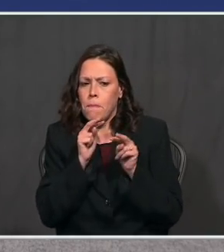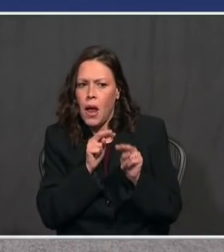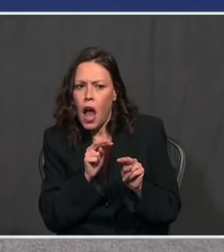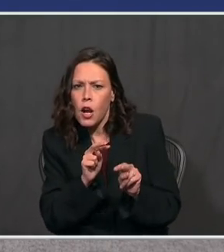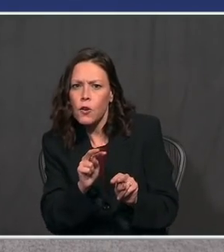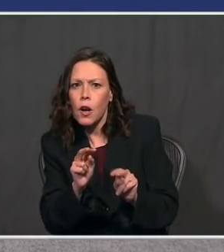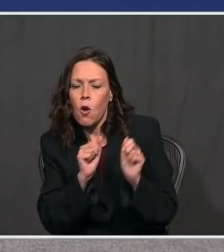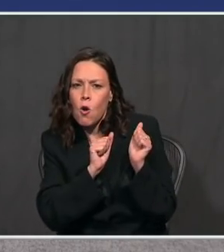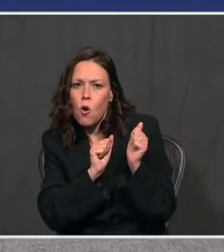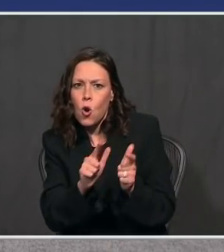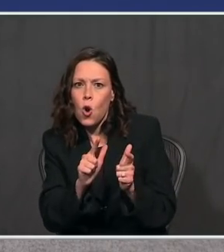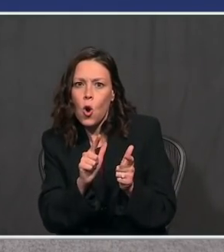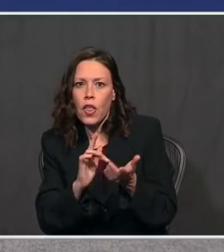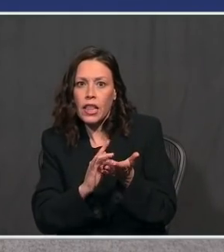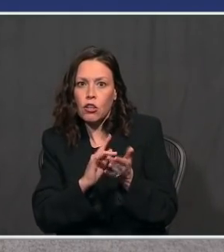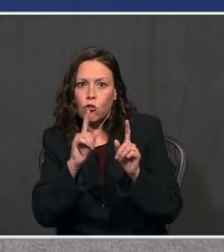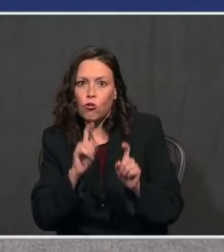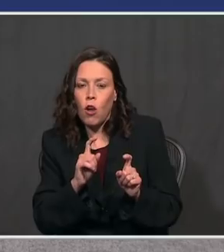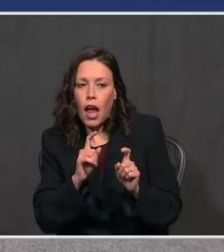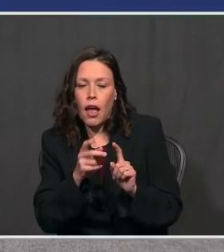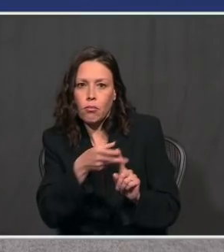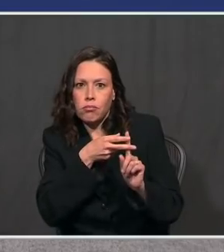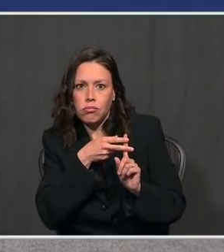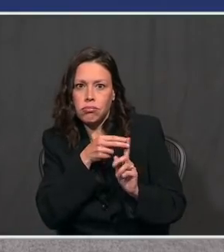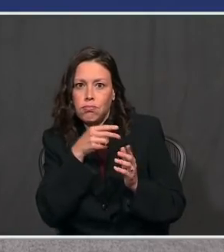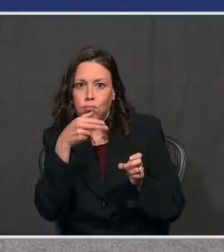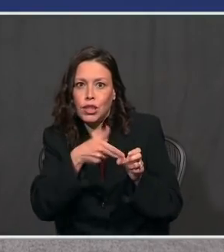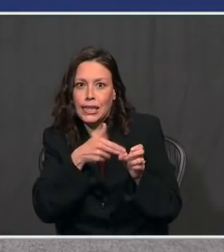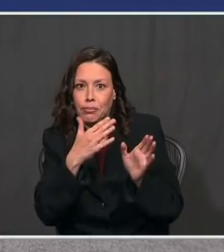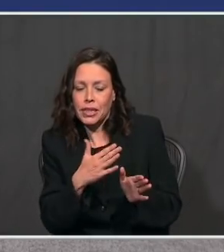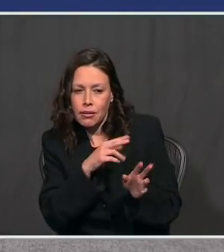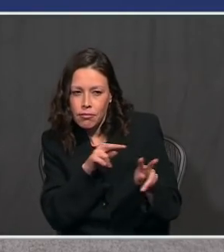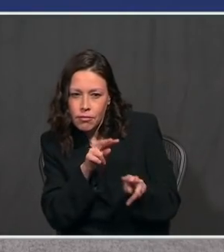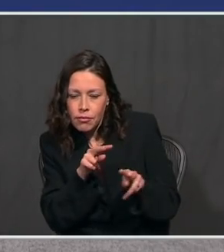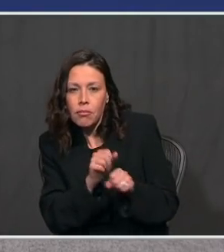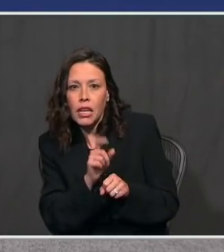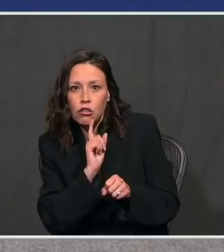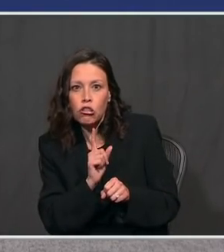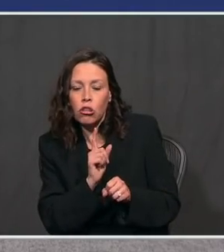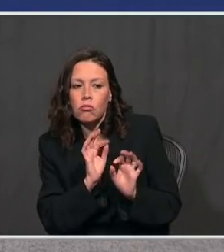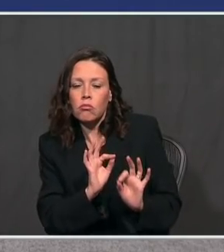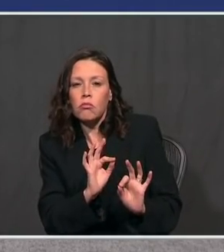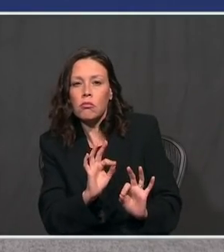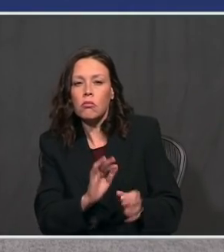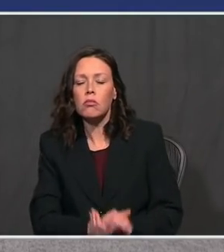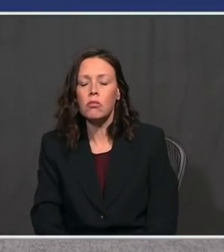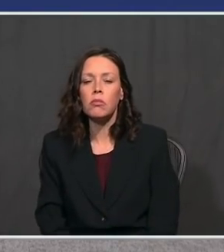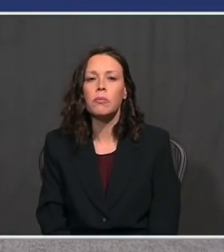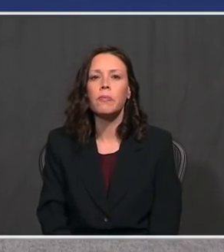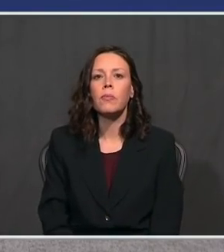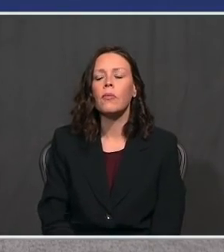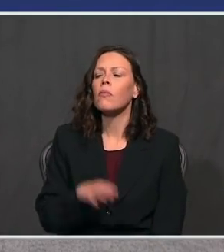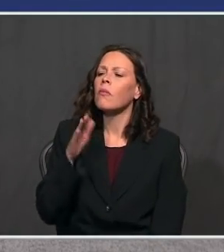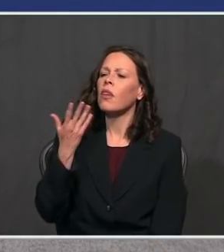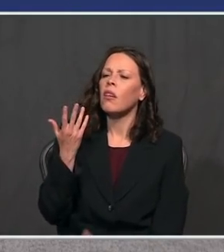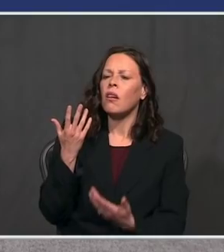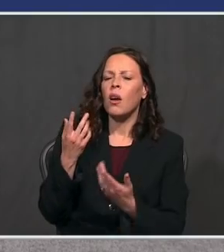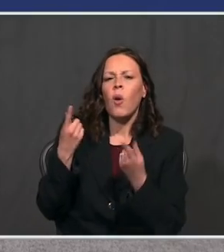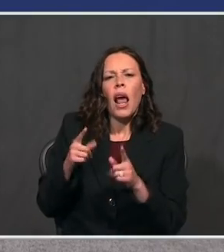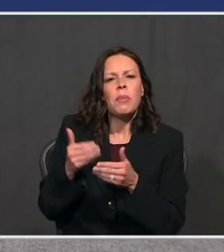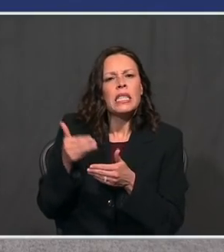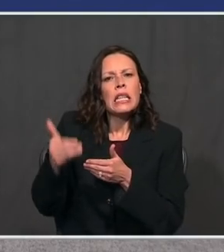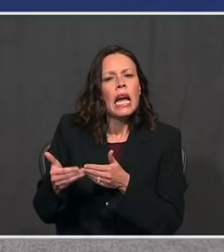them that there aren't things that emerge as they're used. What happens next? I mean, I